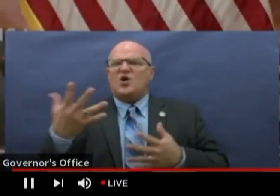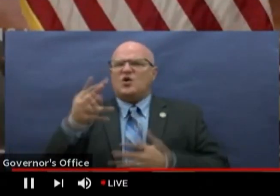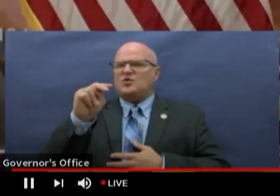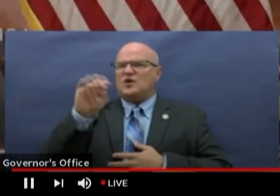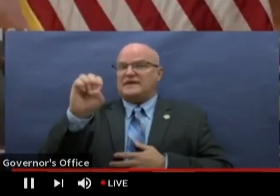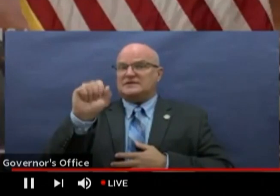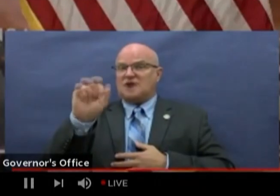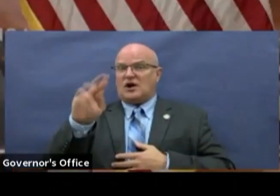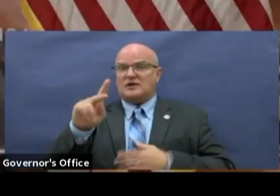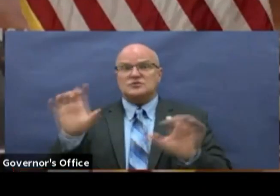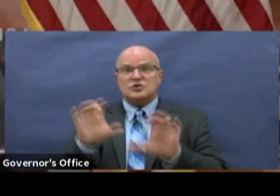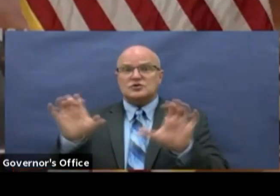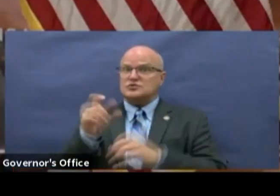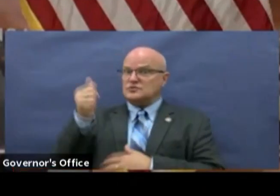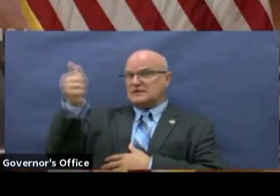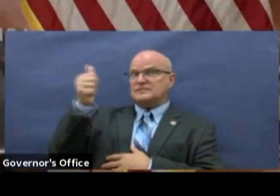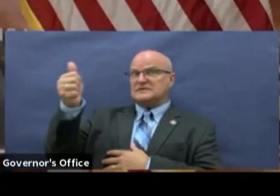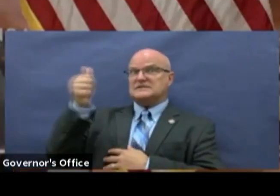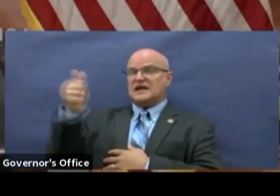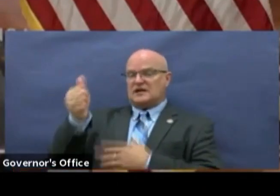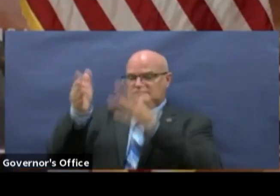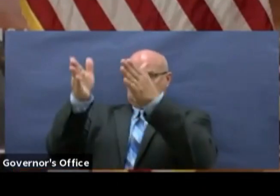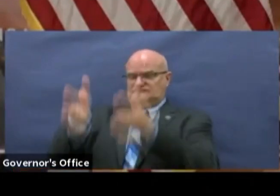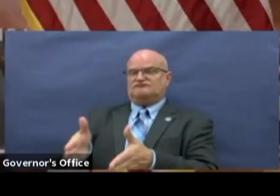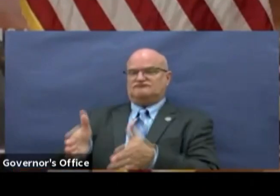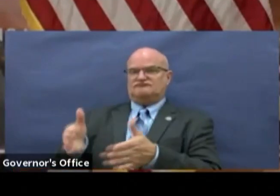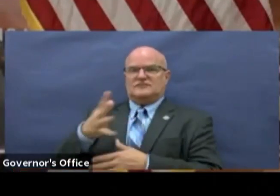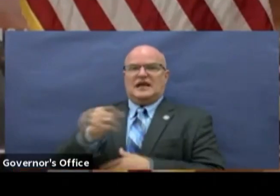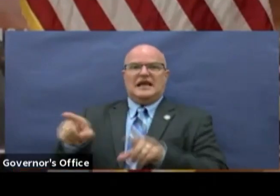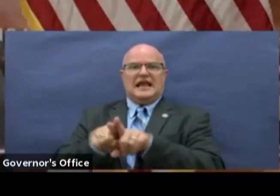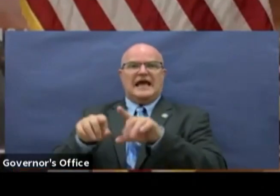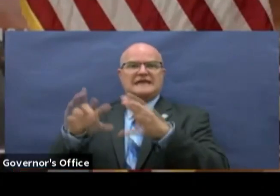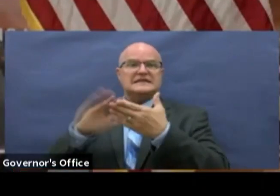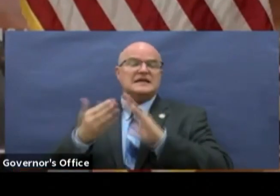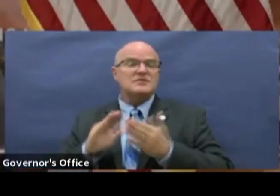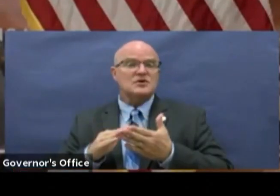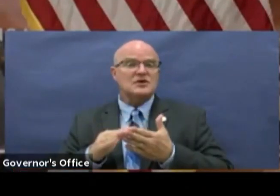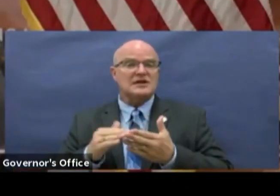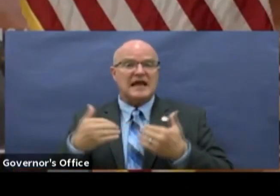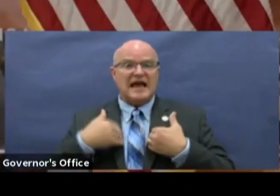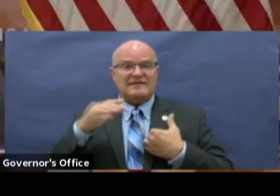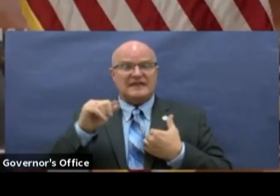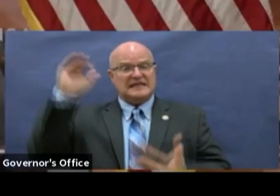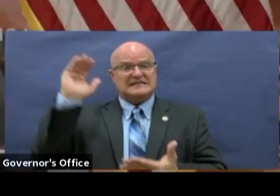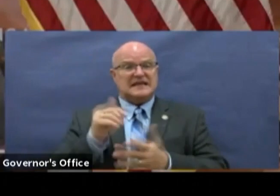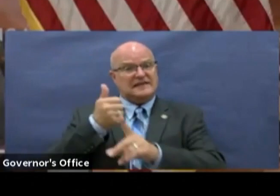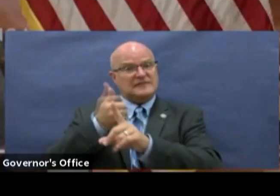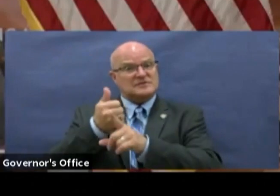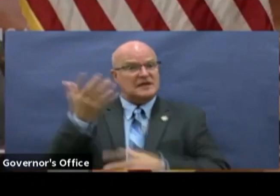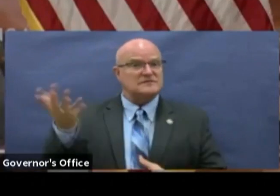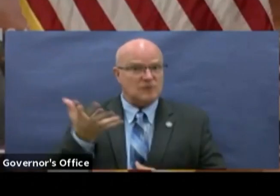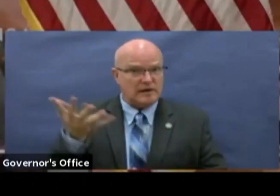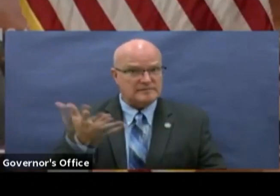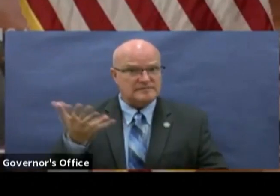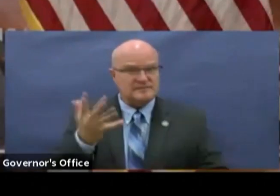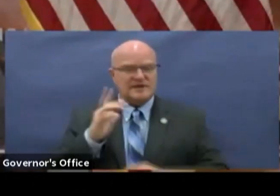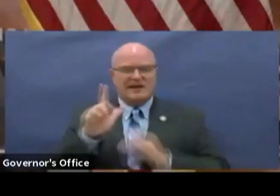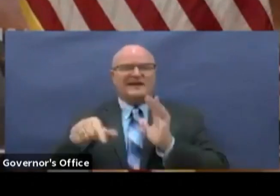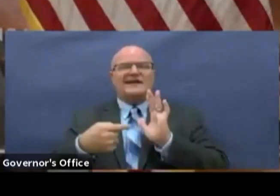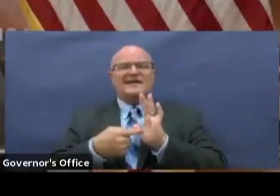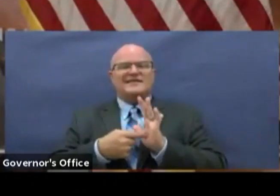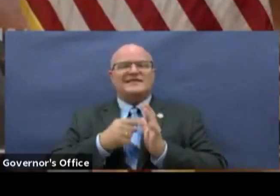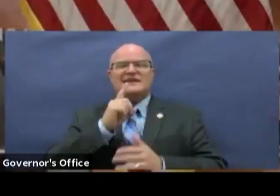Northeast Arkansas going to do individually and as a community to bring the cases down? This